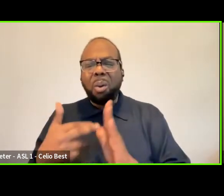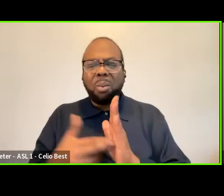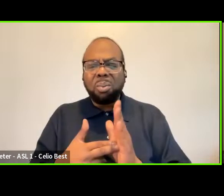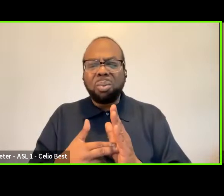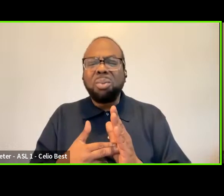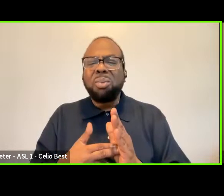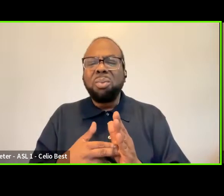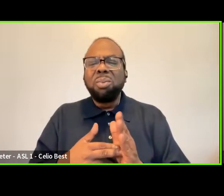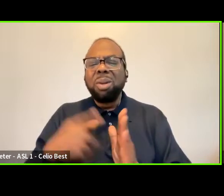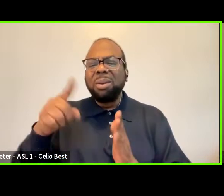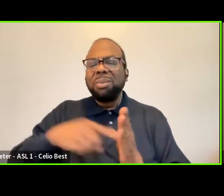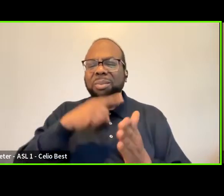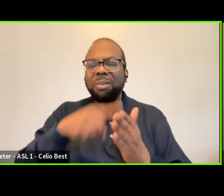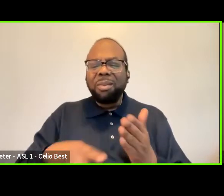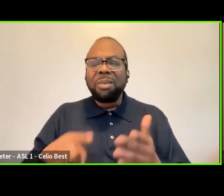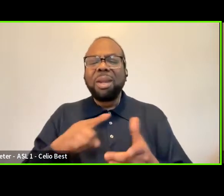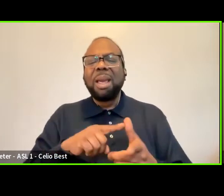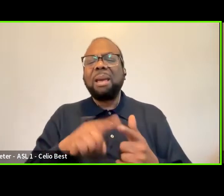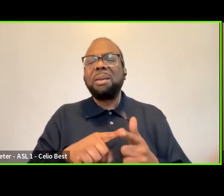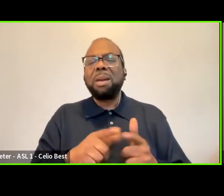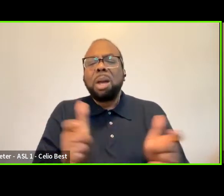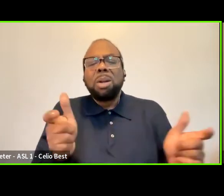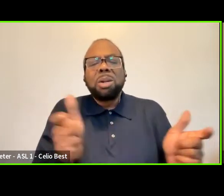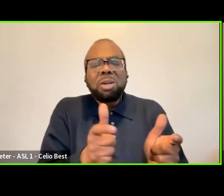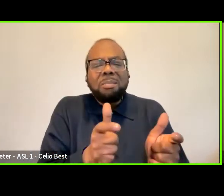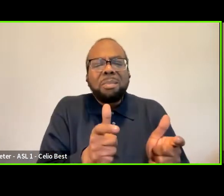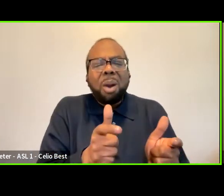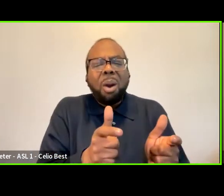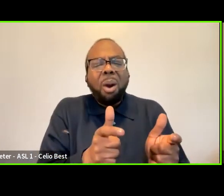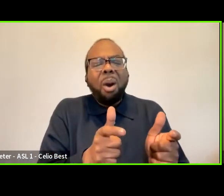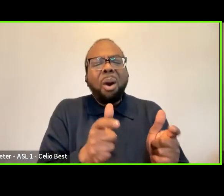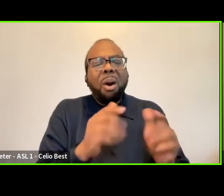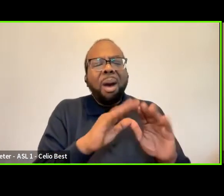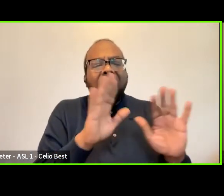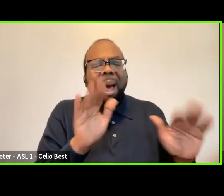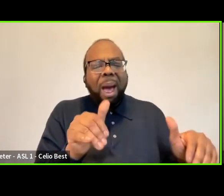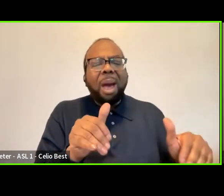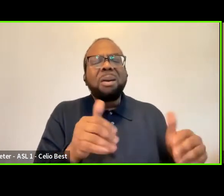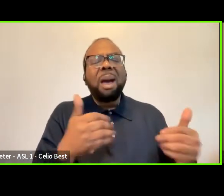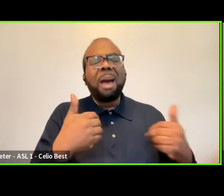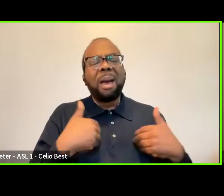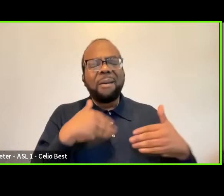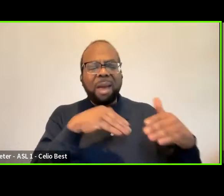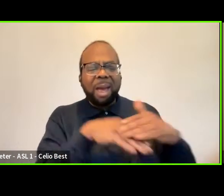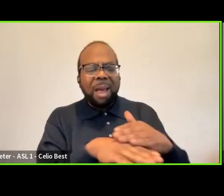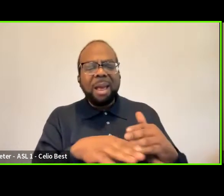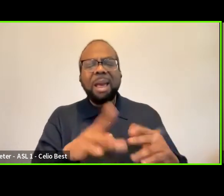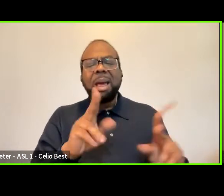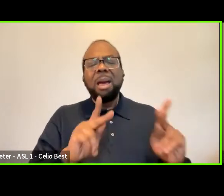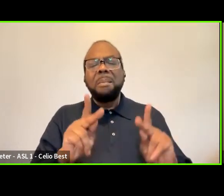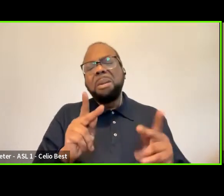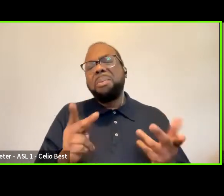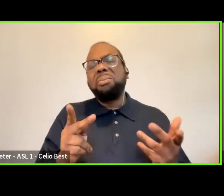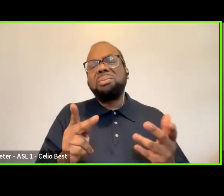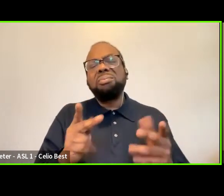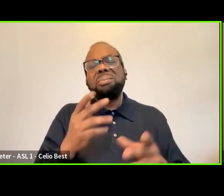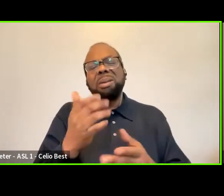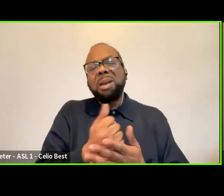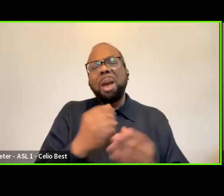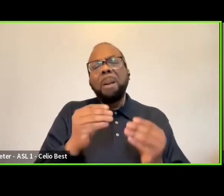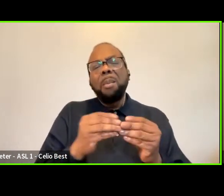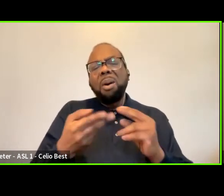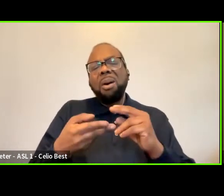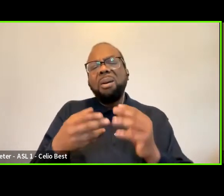legalizing small accessory dwelling units to give homeowners to extra income, and to allow them to stay